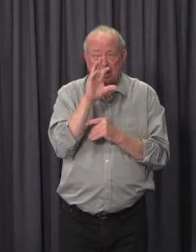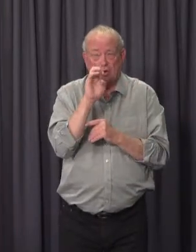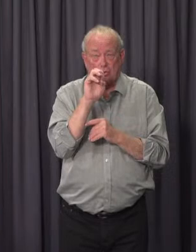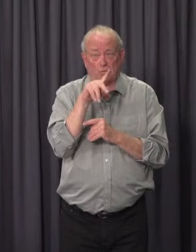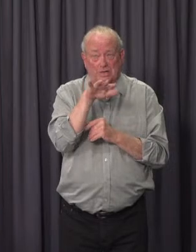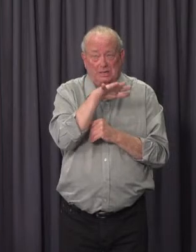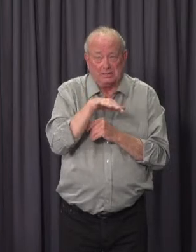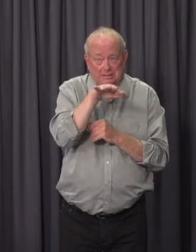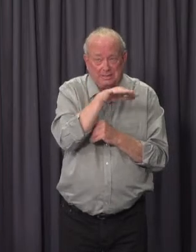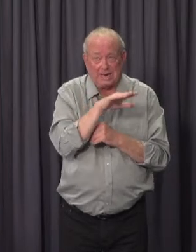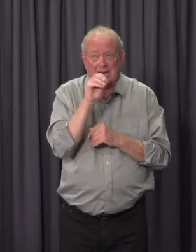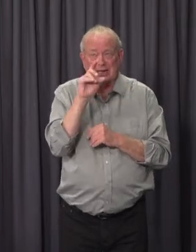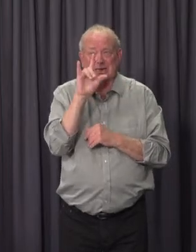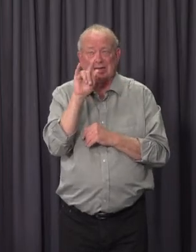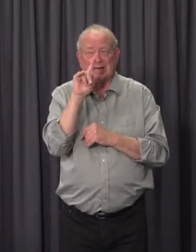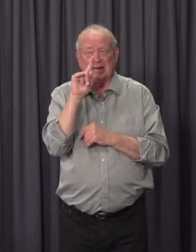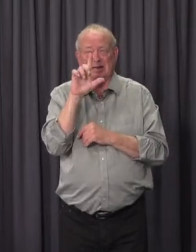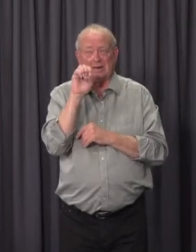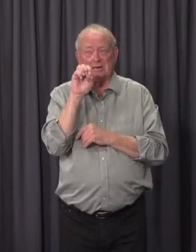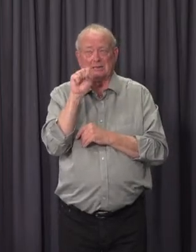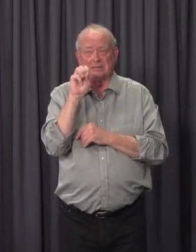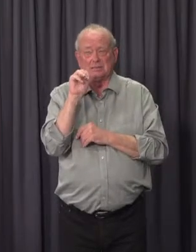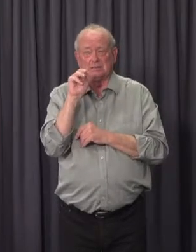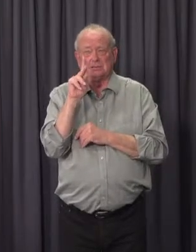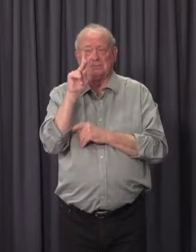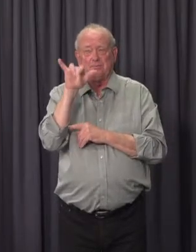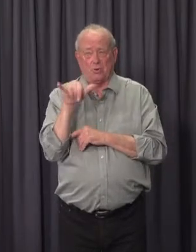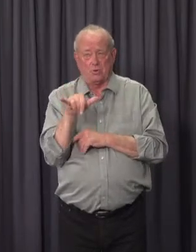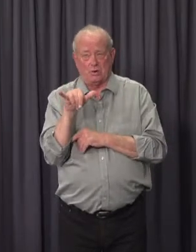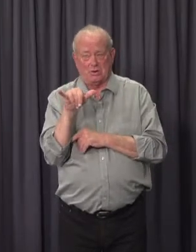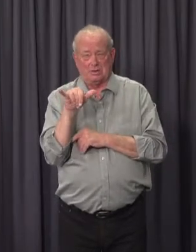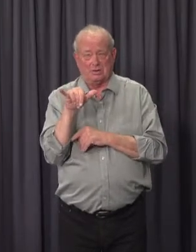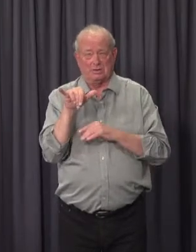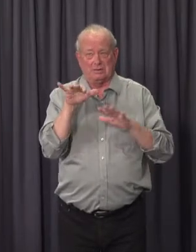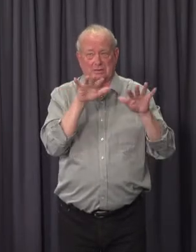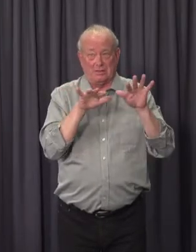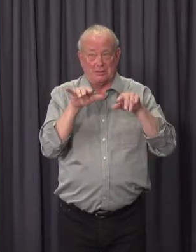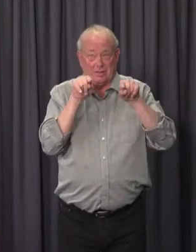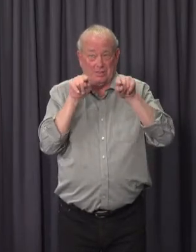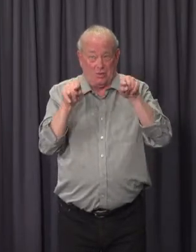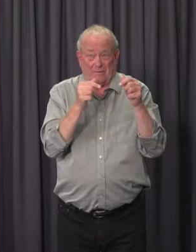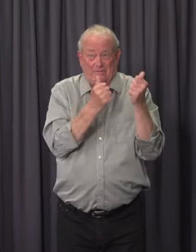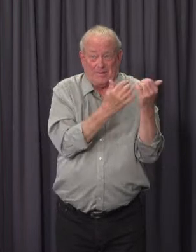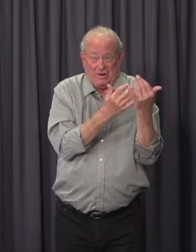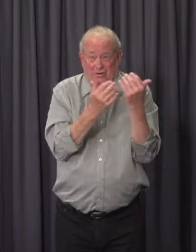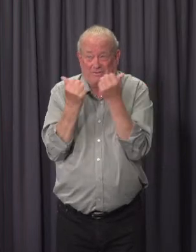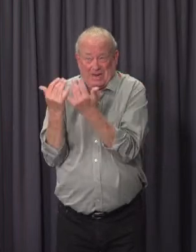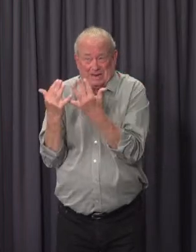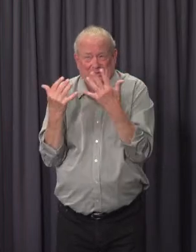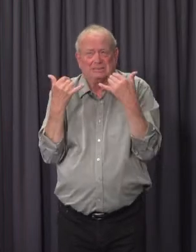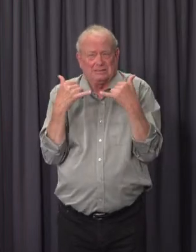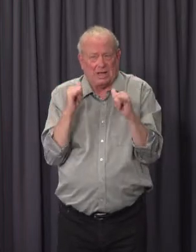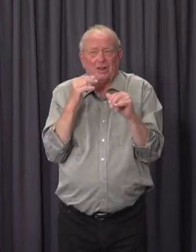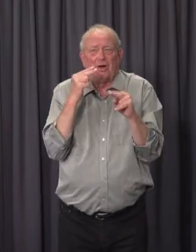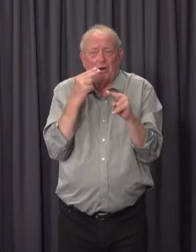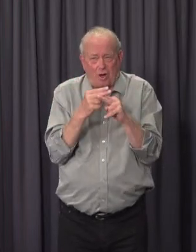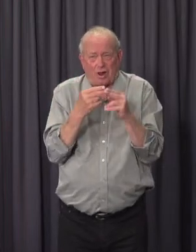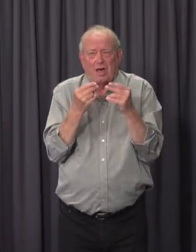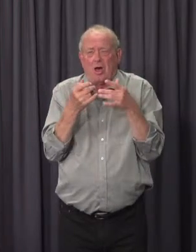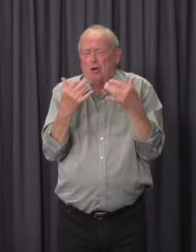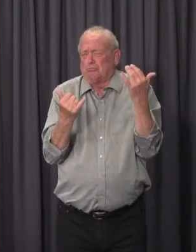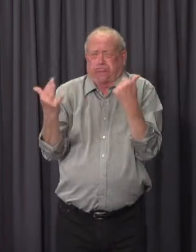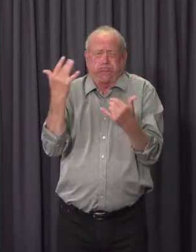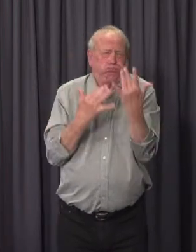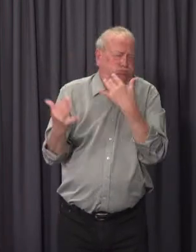And they are still technically classified as out of control, but we have seen a big difference in the fire activity on